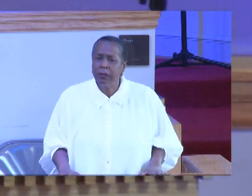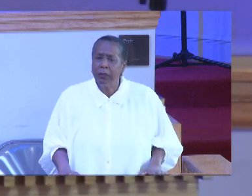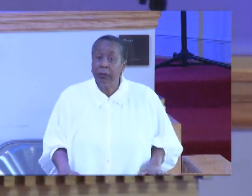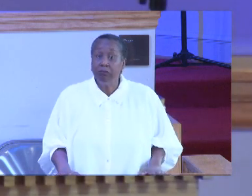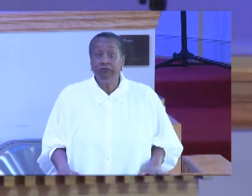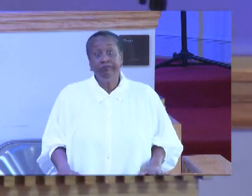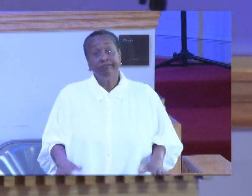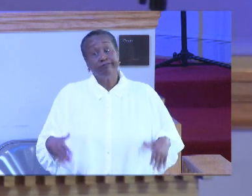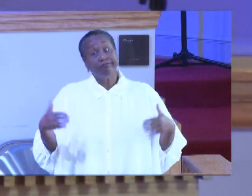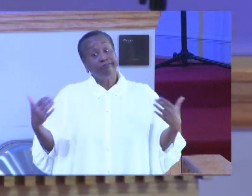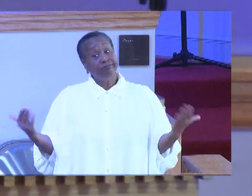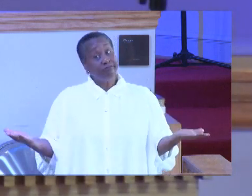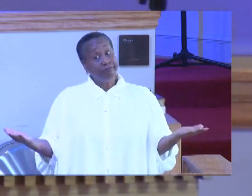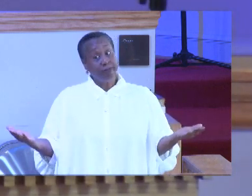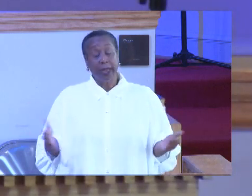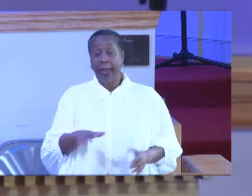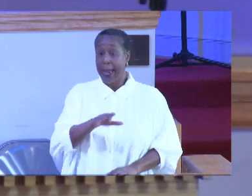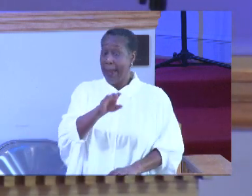She comes,